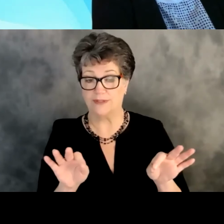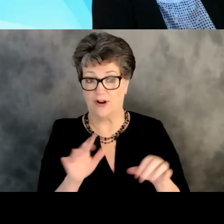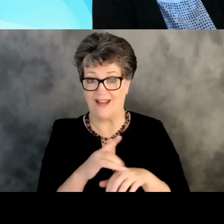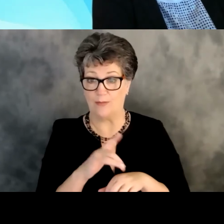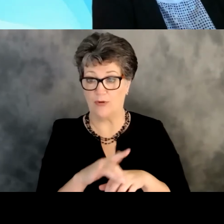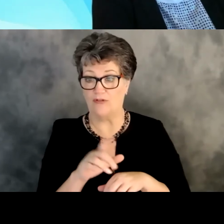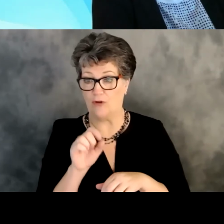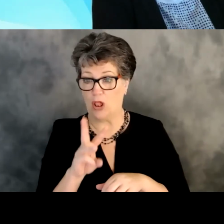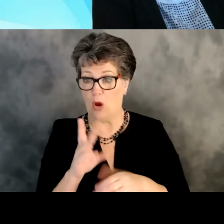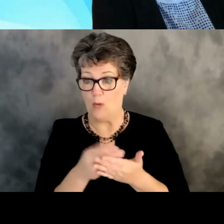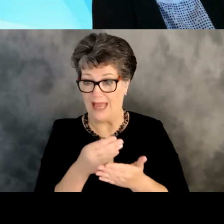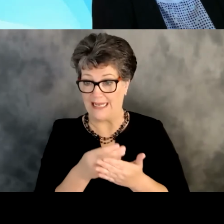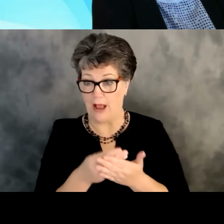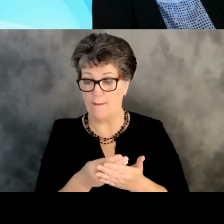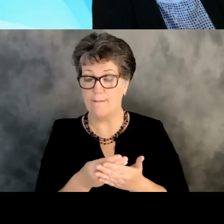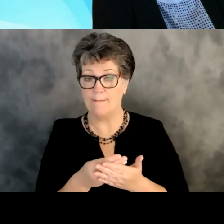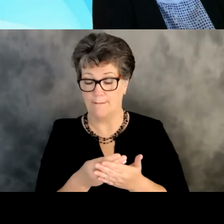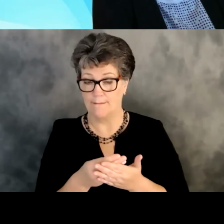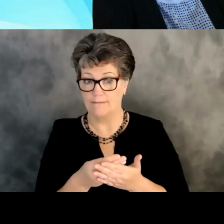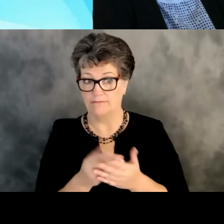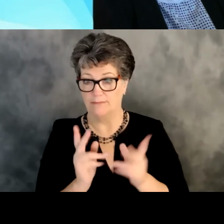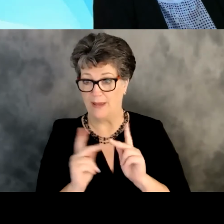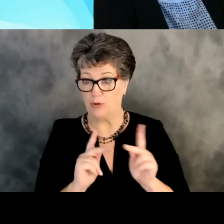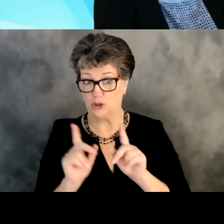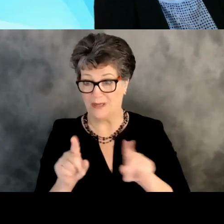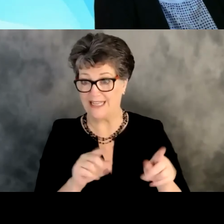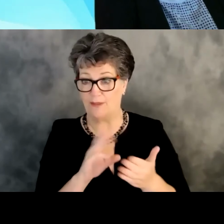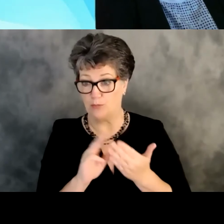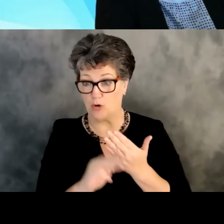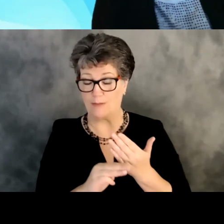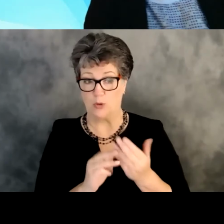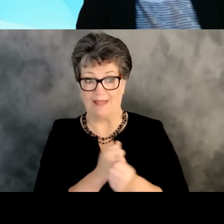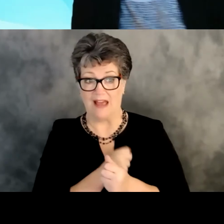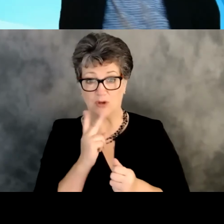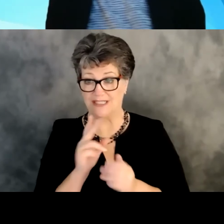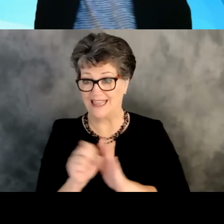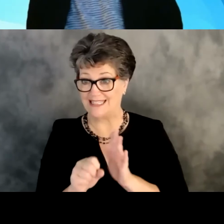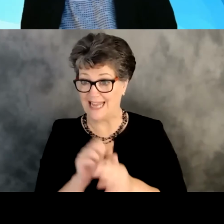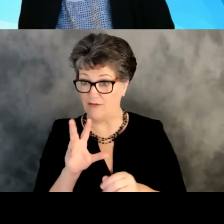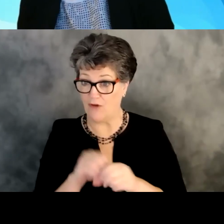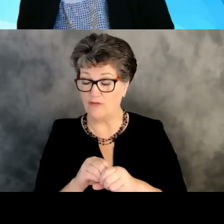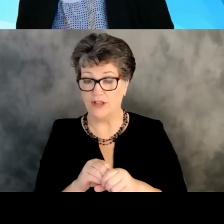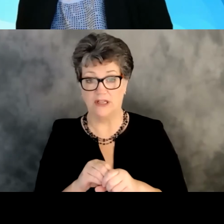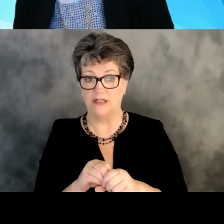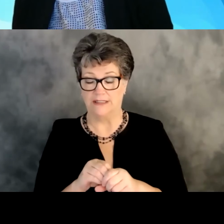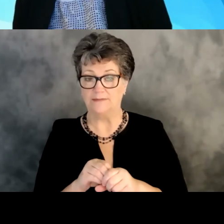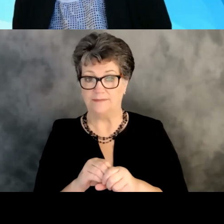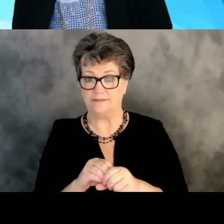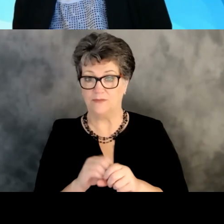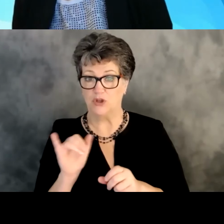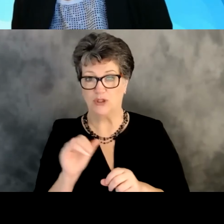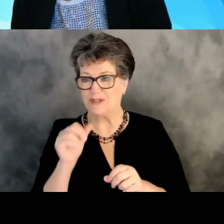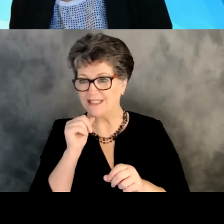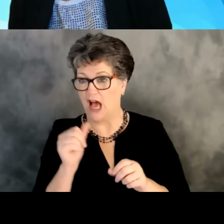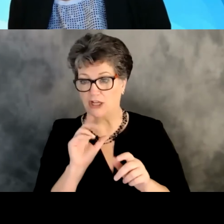low-income seniors for attendance at these programs. We'd love to see the state get involved in this so that it isn't just on it doesn't fall